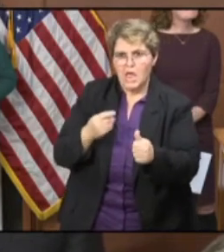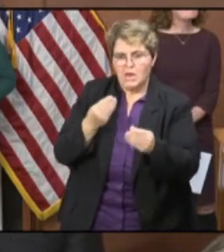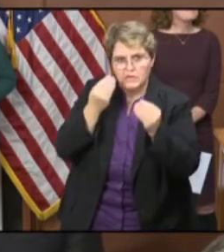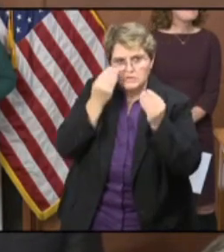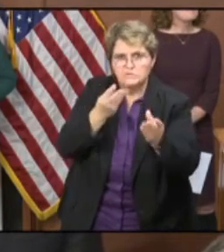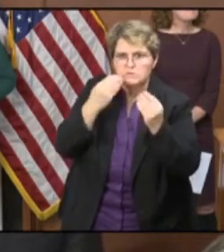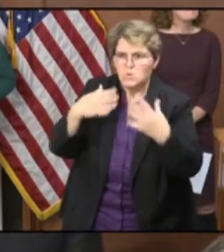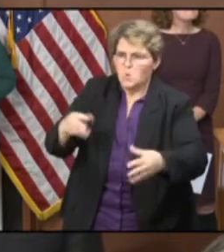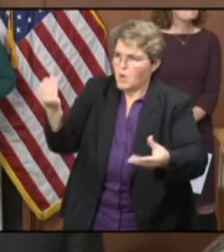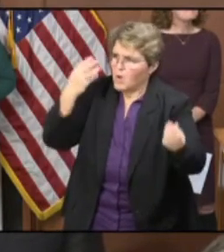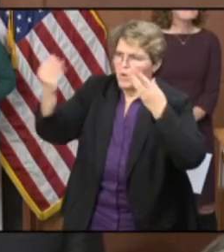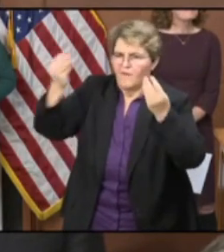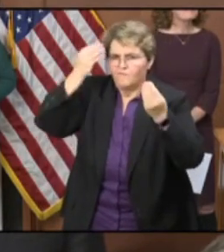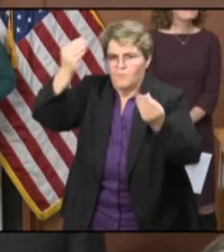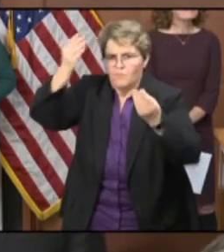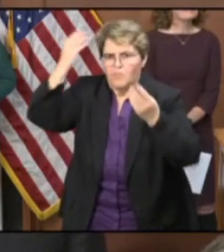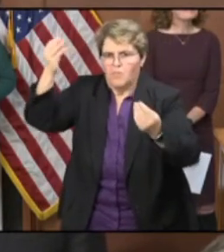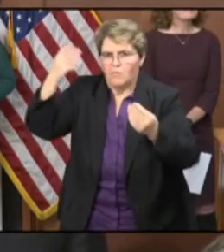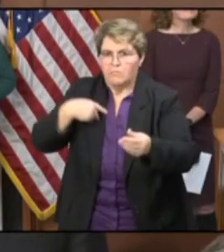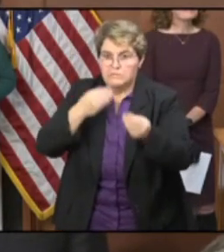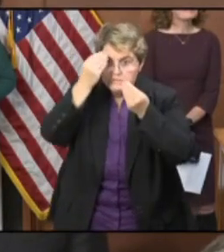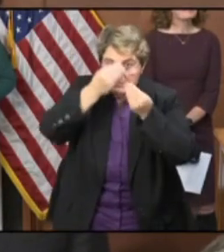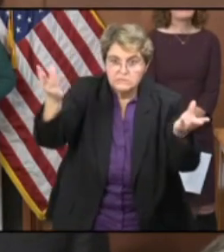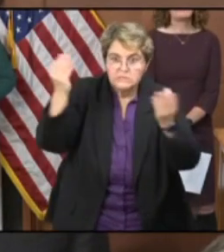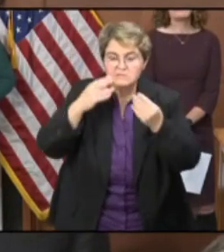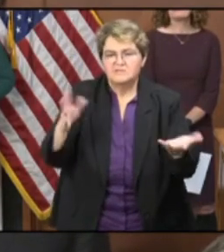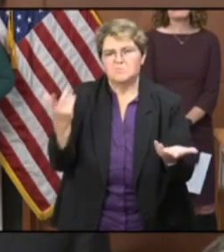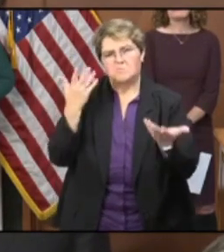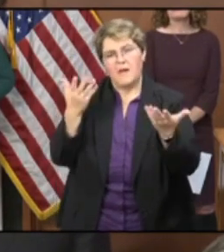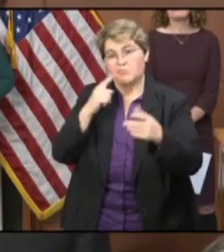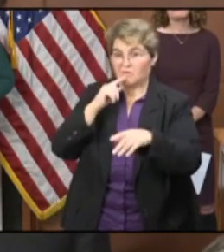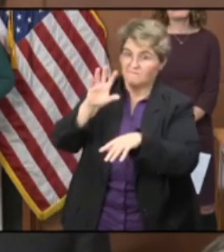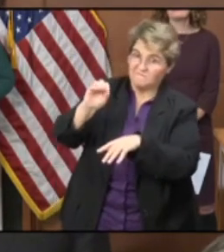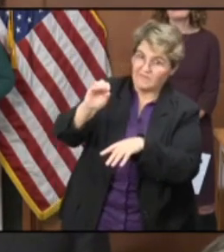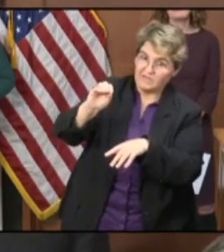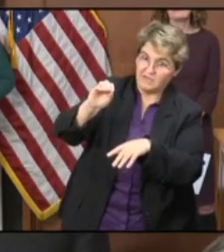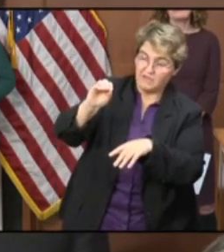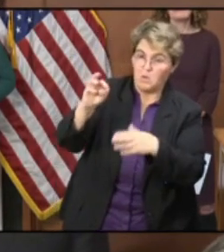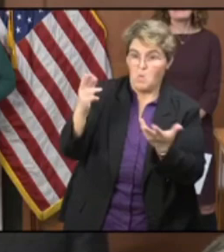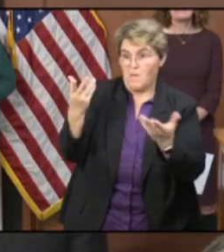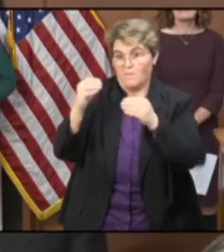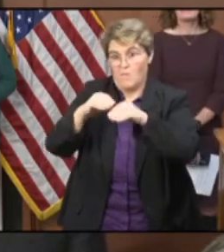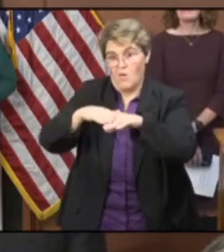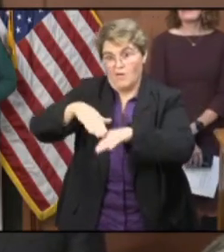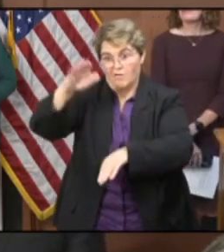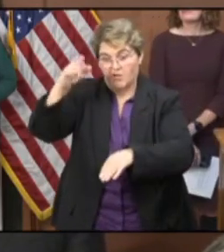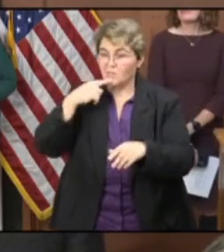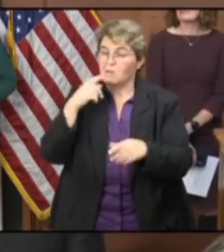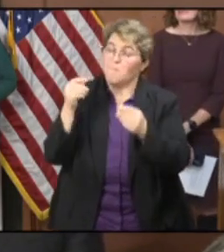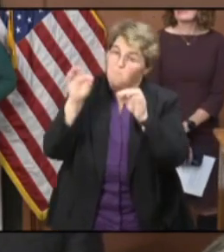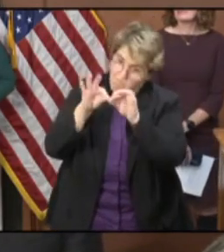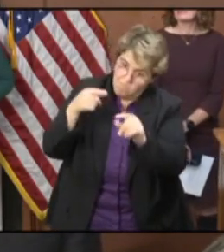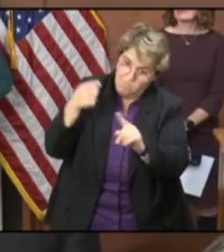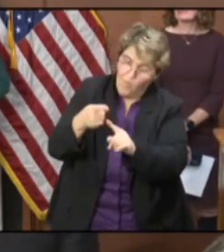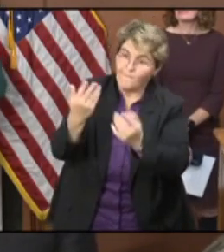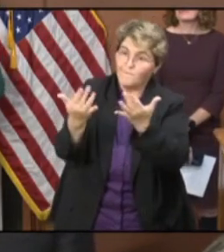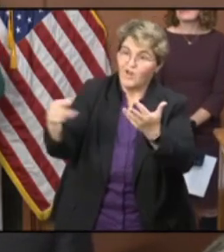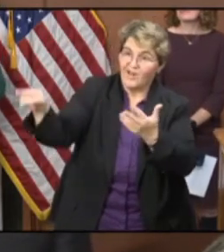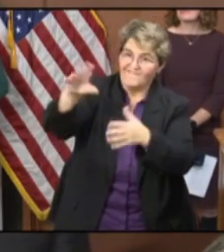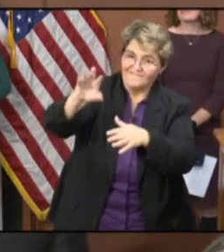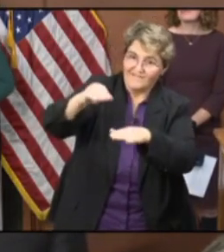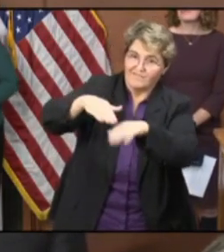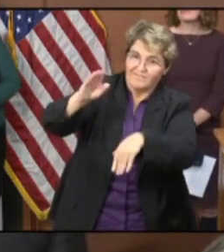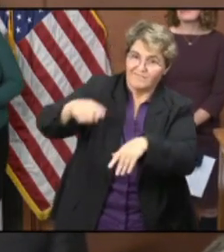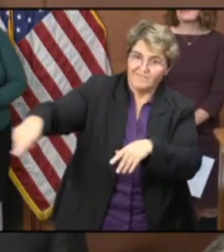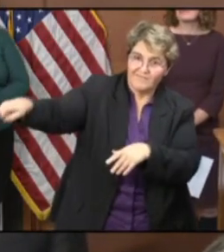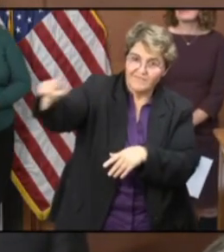but at least 50 active fires currently burning in Connecticut. Is Deeds at most of them or all of them, or are you relying